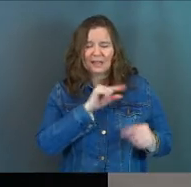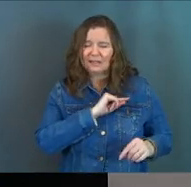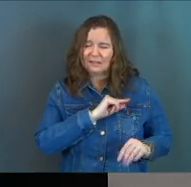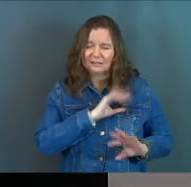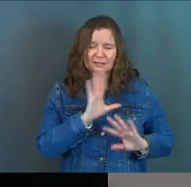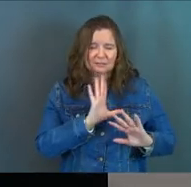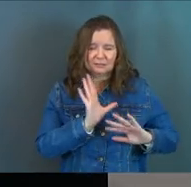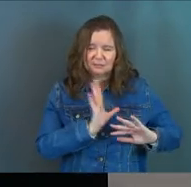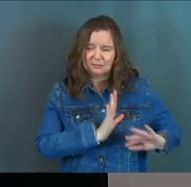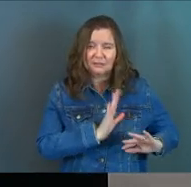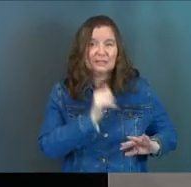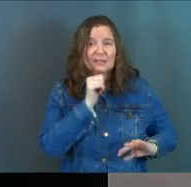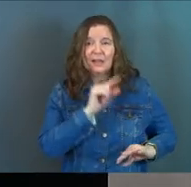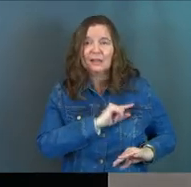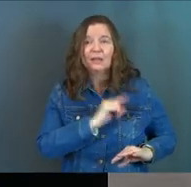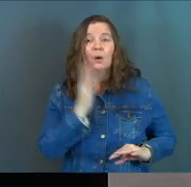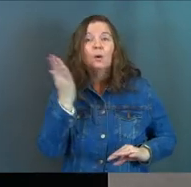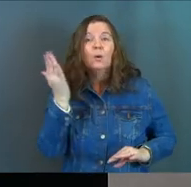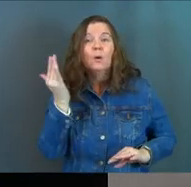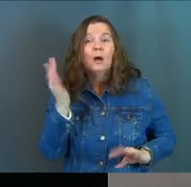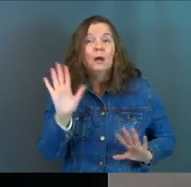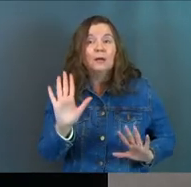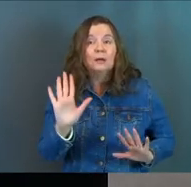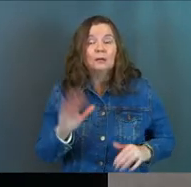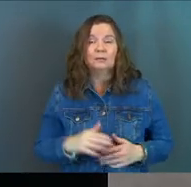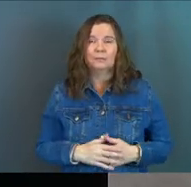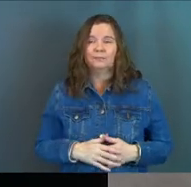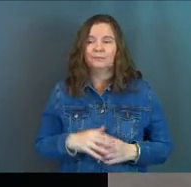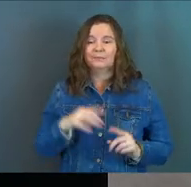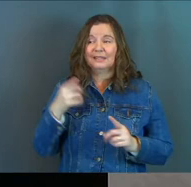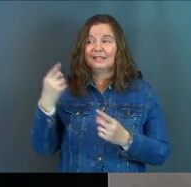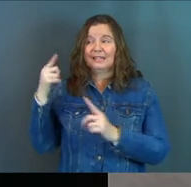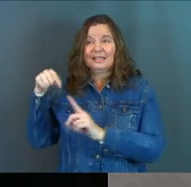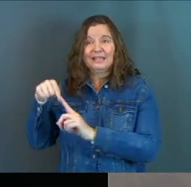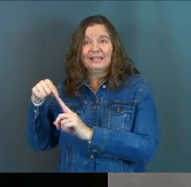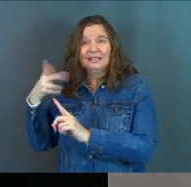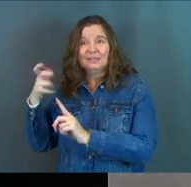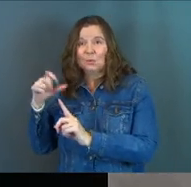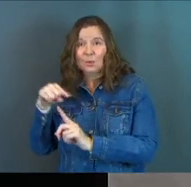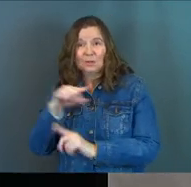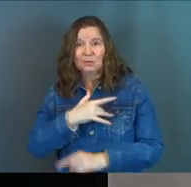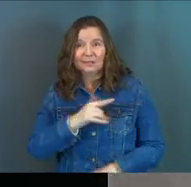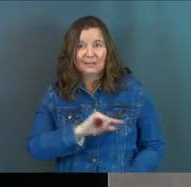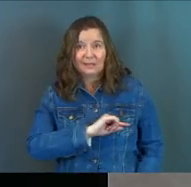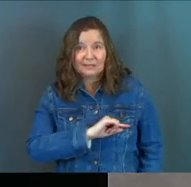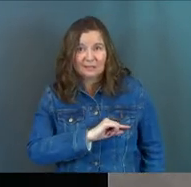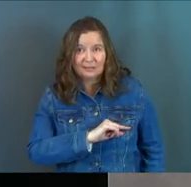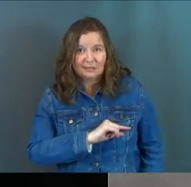guilt. It's not guilt. Here's why. He doesn't want you guilty.